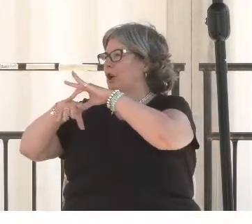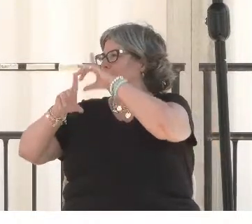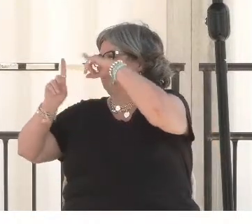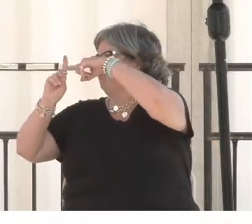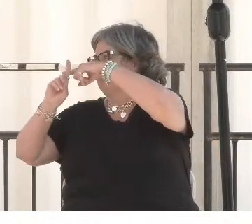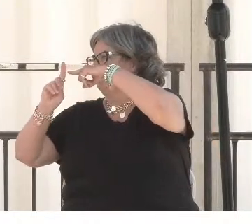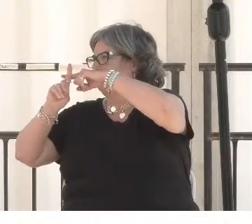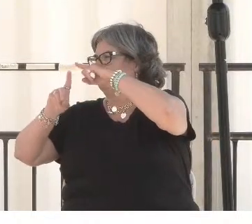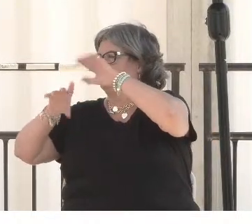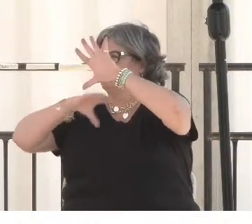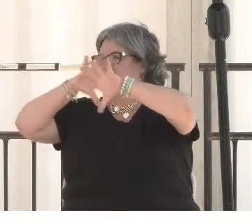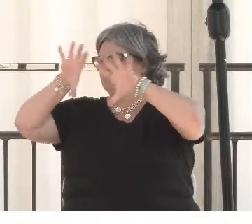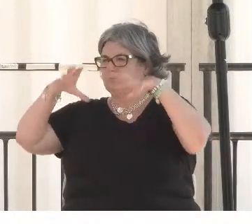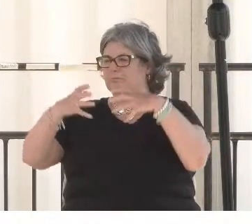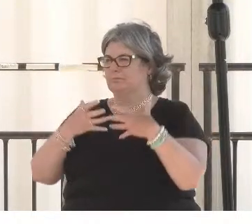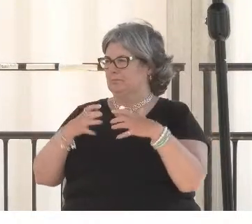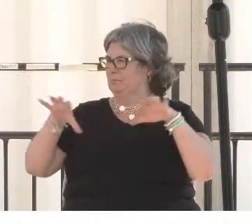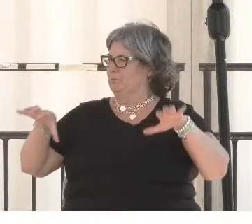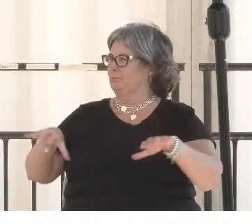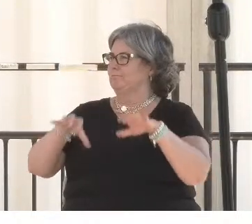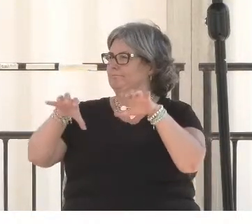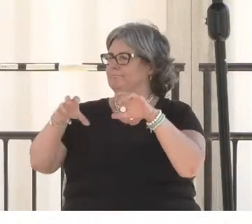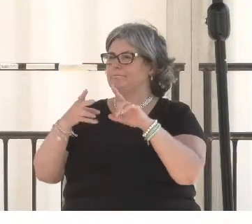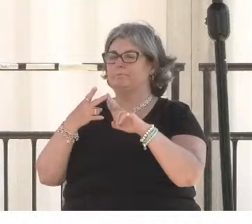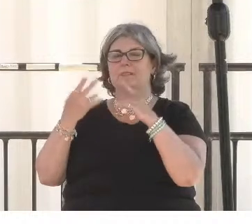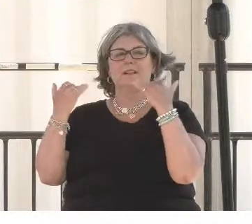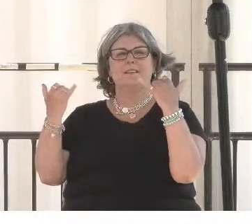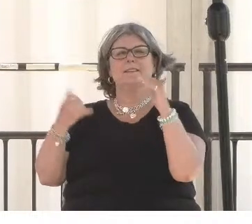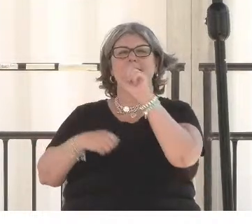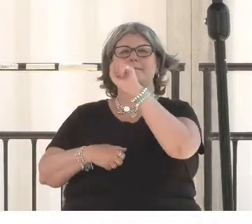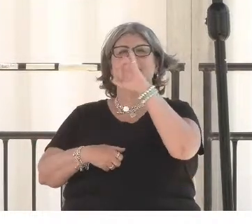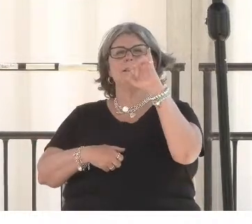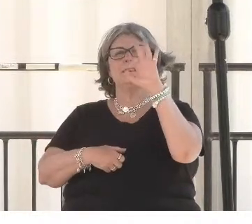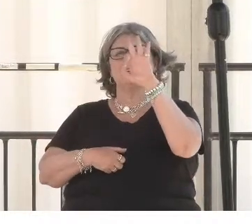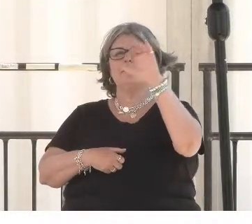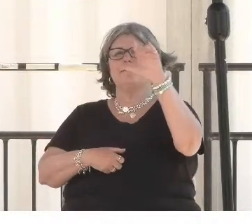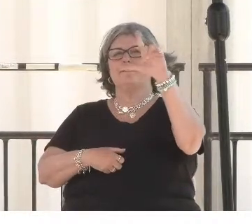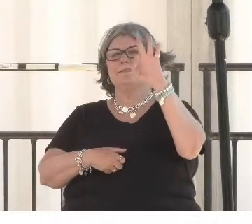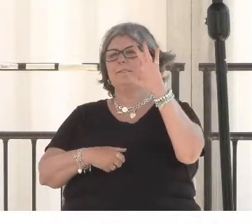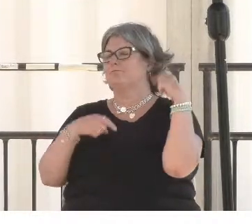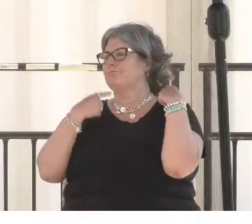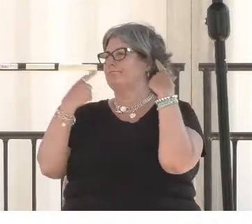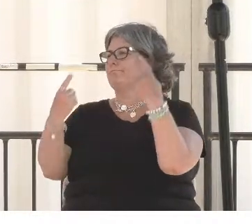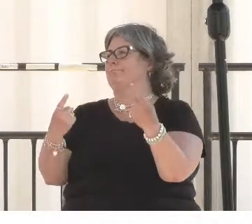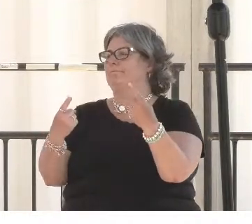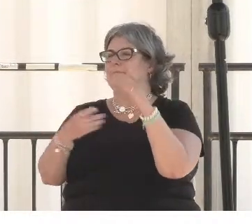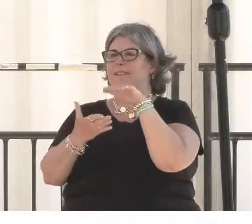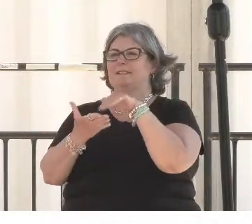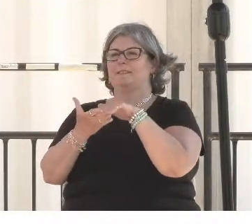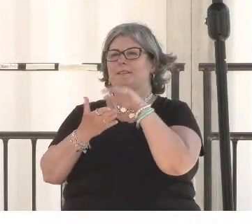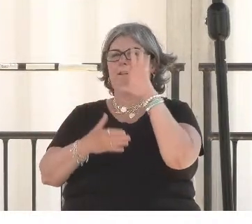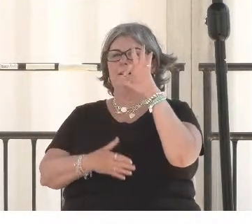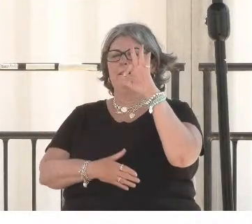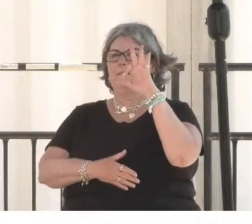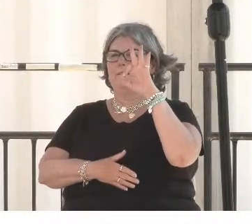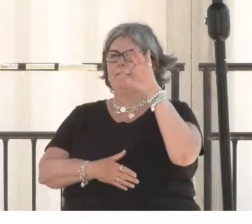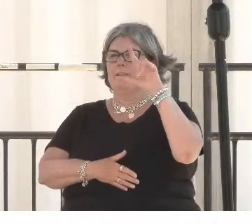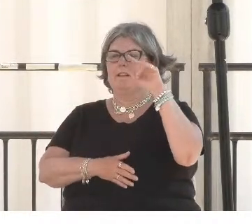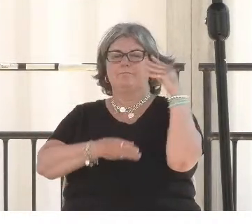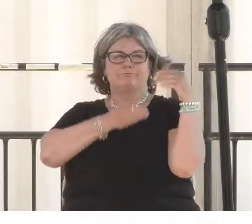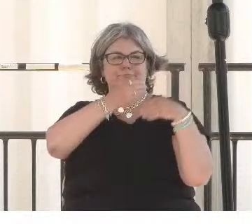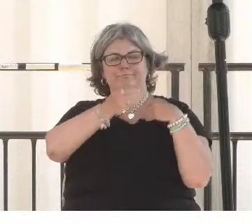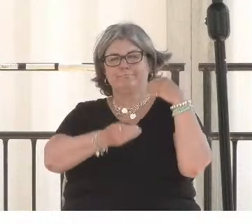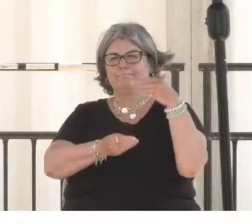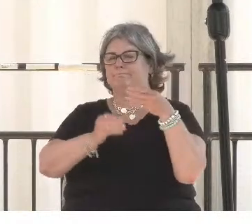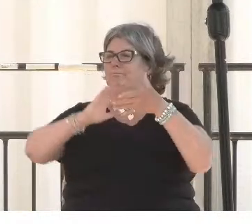Optimism, a global conservation movement. The Smithsonian Folklife Festival is produced by the Center for Folklife and Cultural